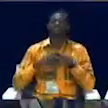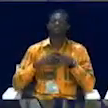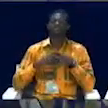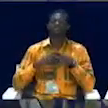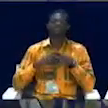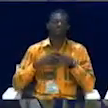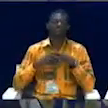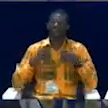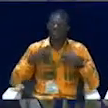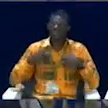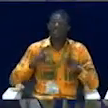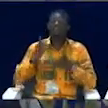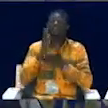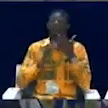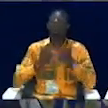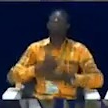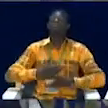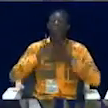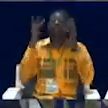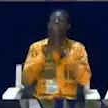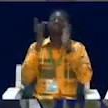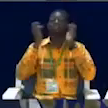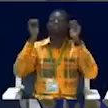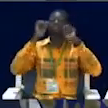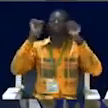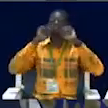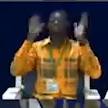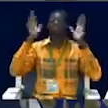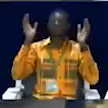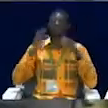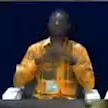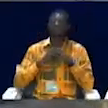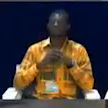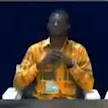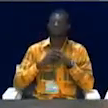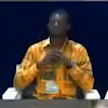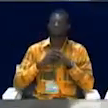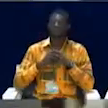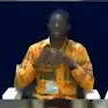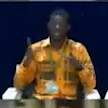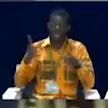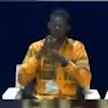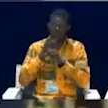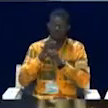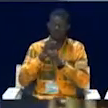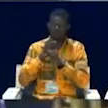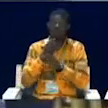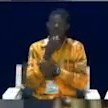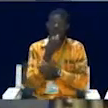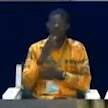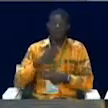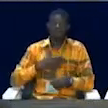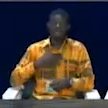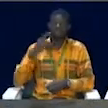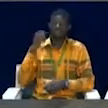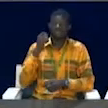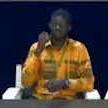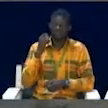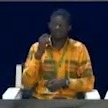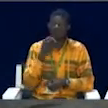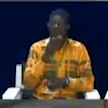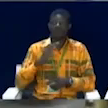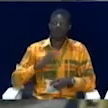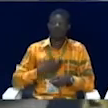let somebody shout hallelujah the summary of the testimony of